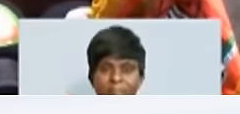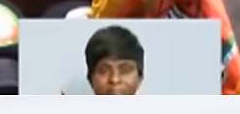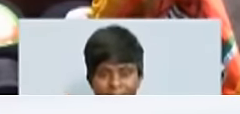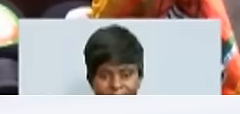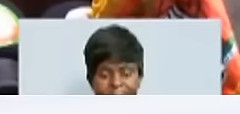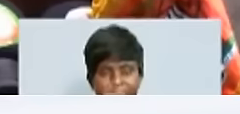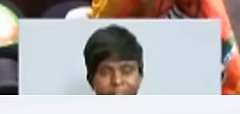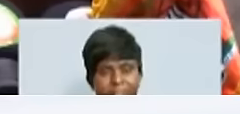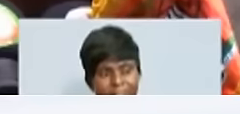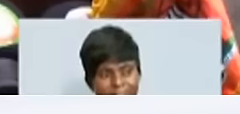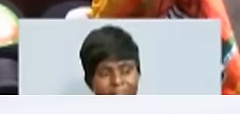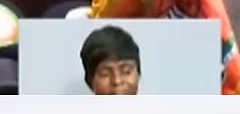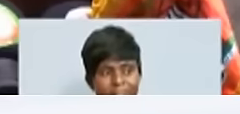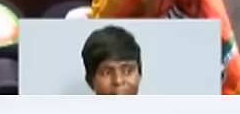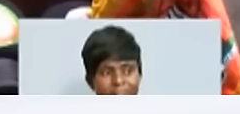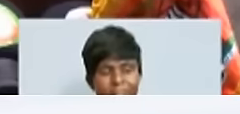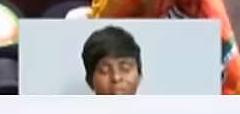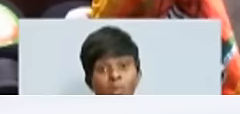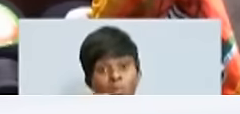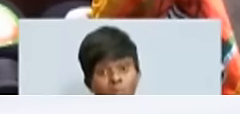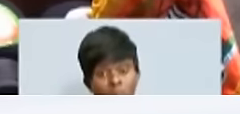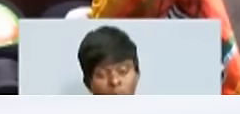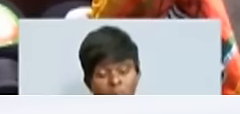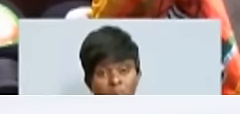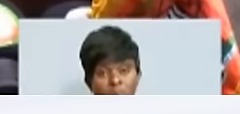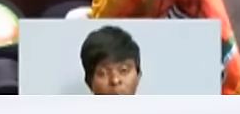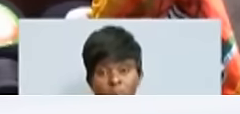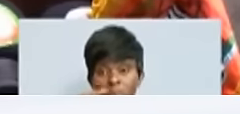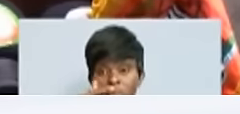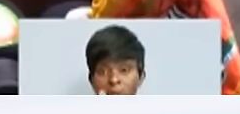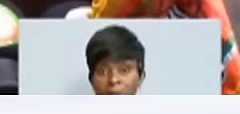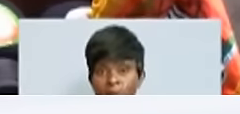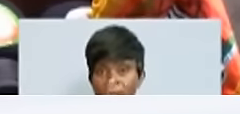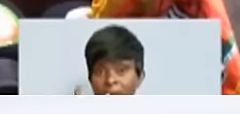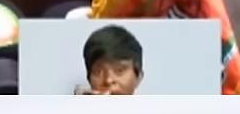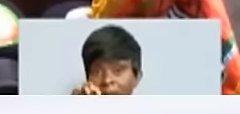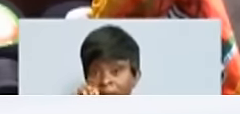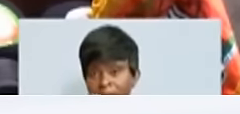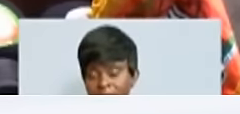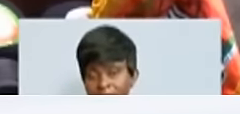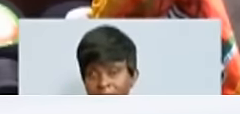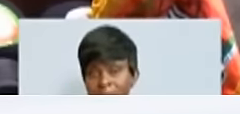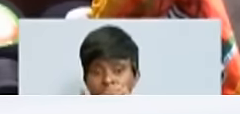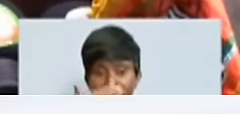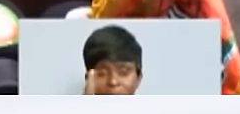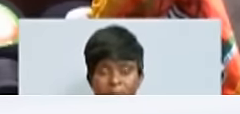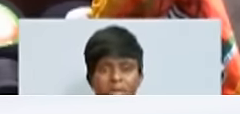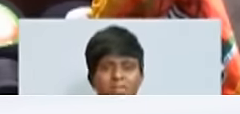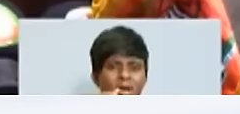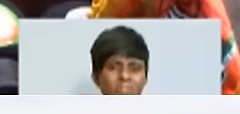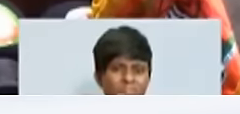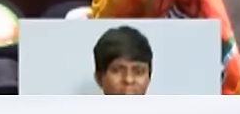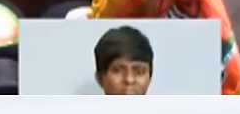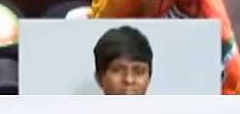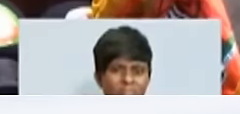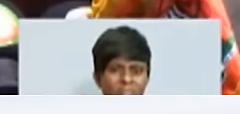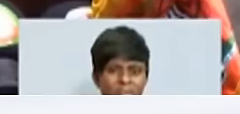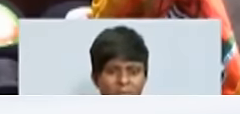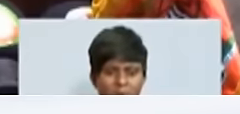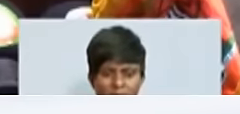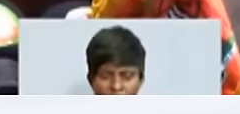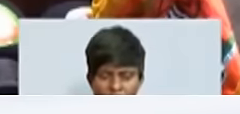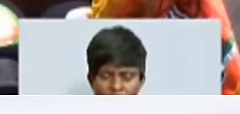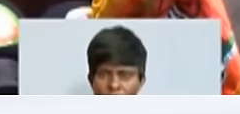Topography, overall, gullies, bad farming habits, following